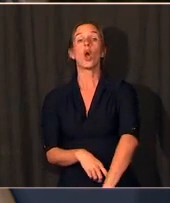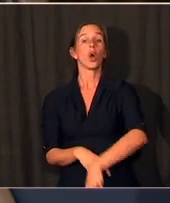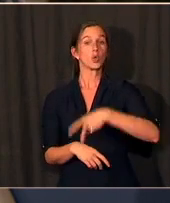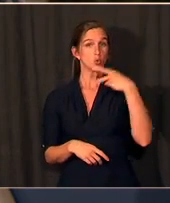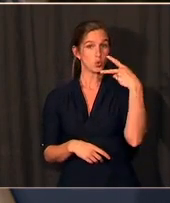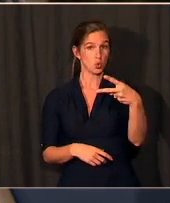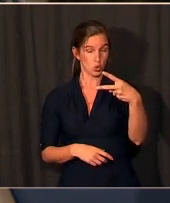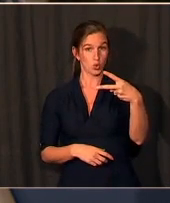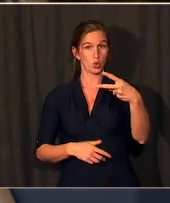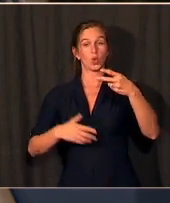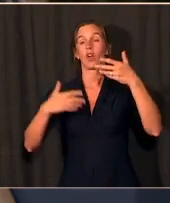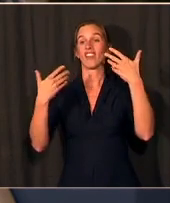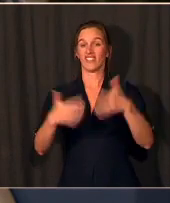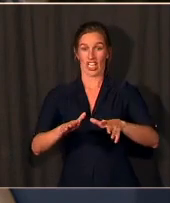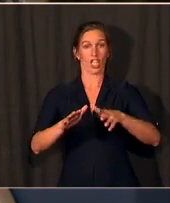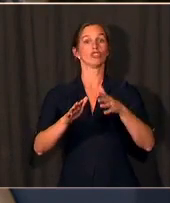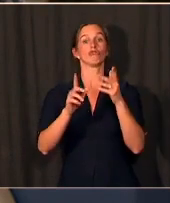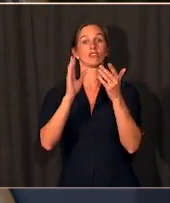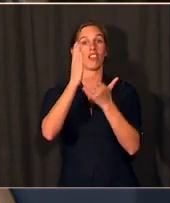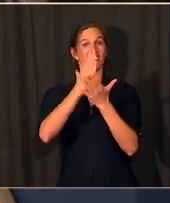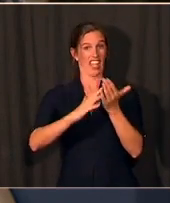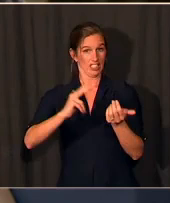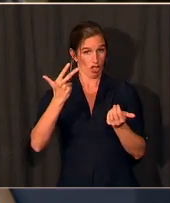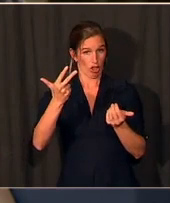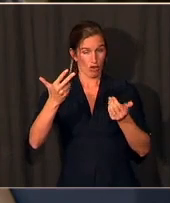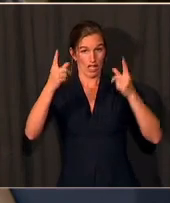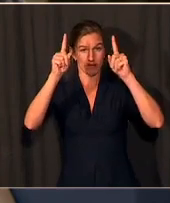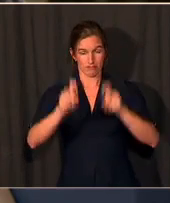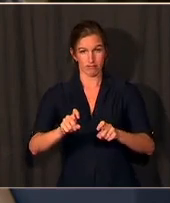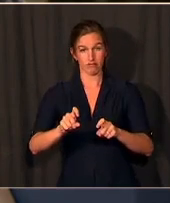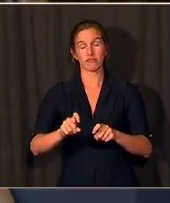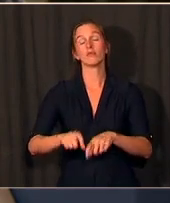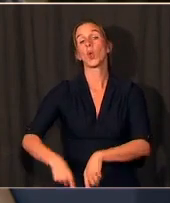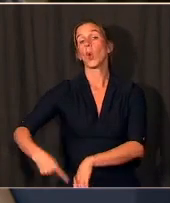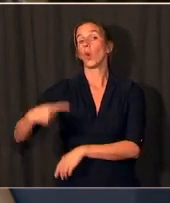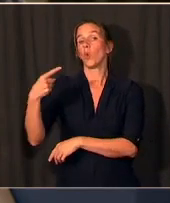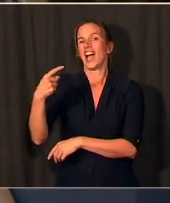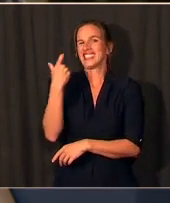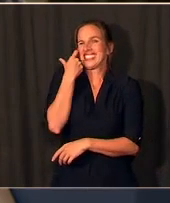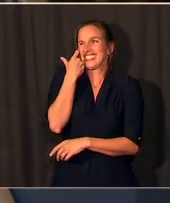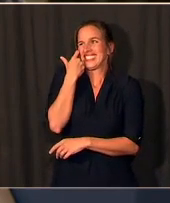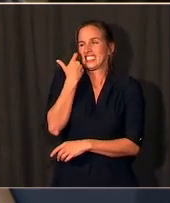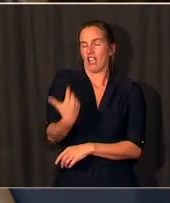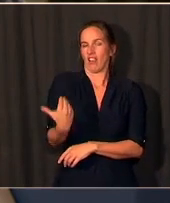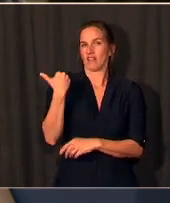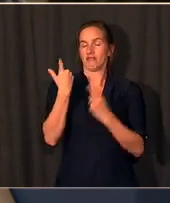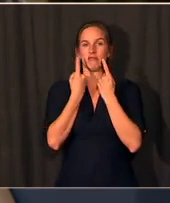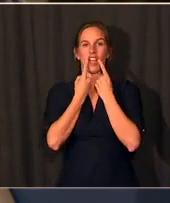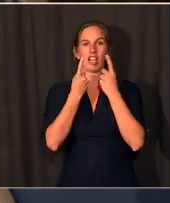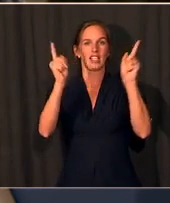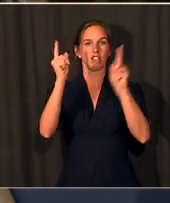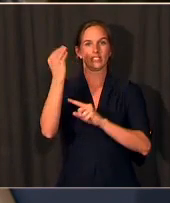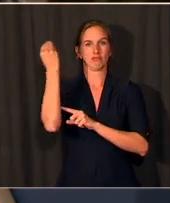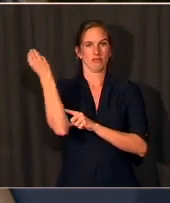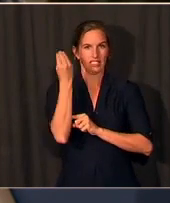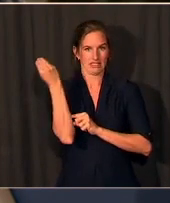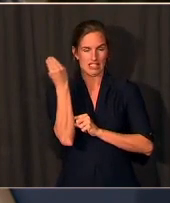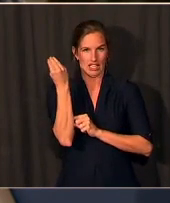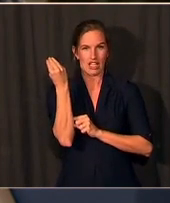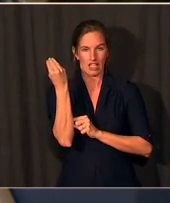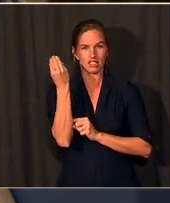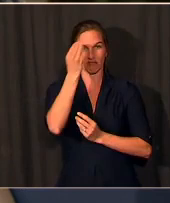completed enrollment in the phase 3 trial, and one of the 2 has announced on Monday, to, I think, thrilling information,